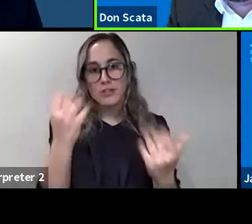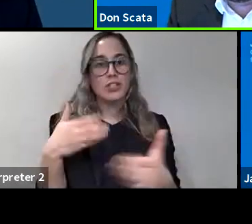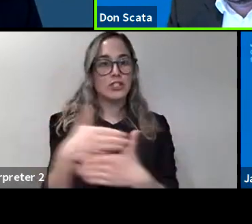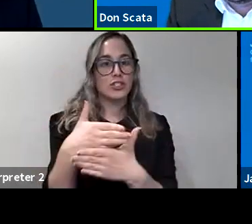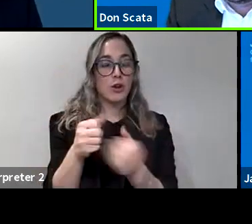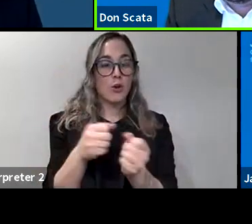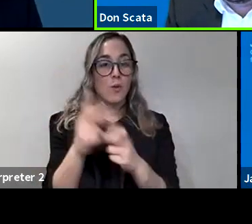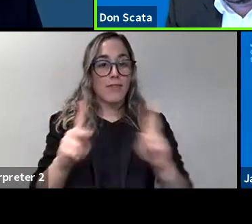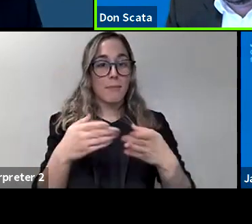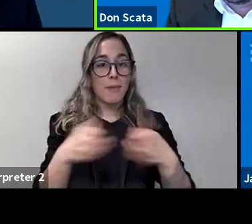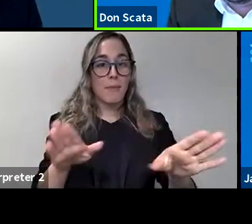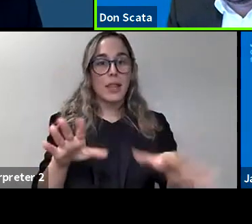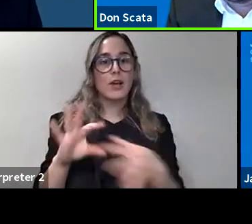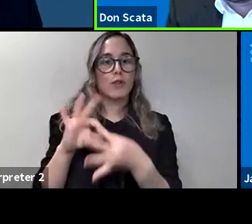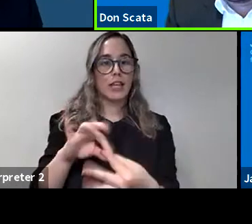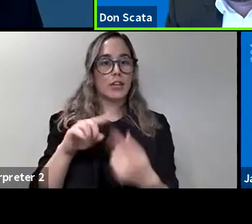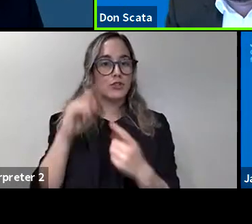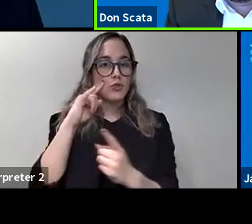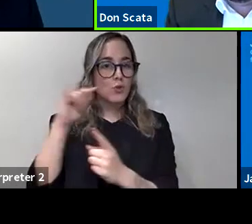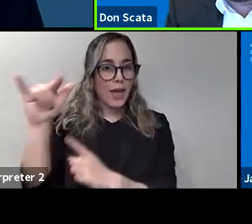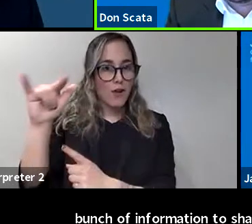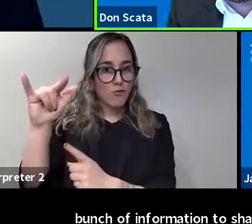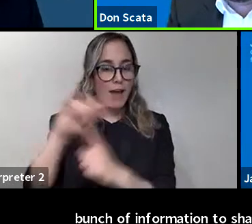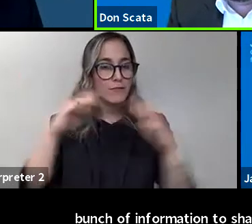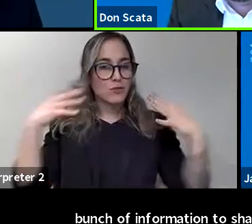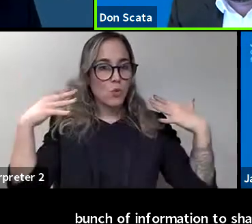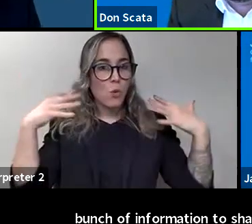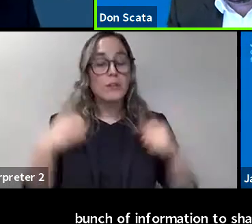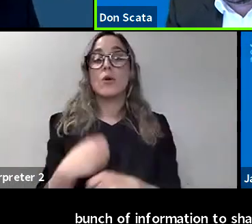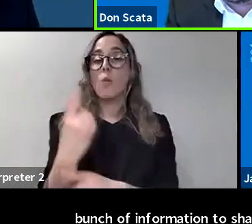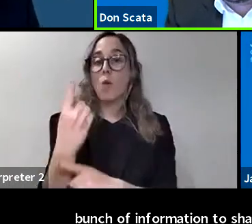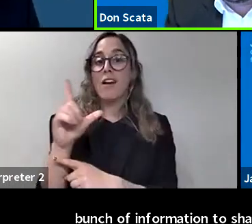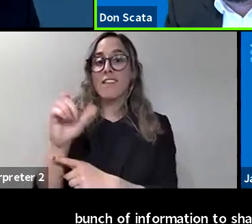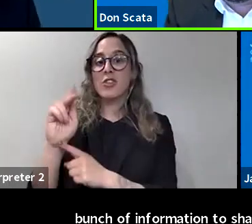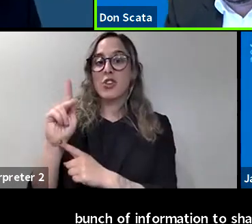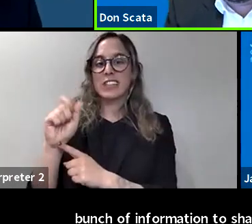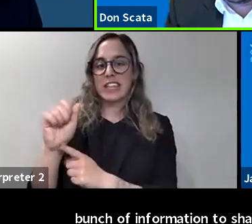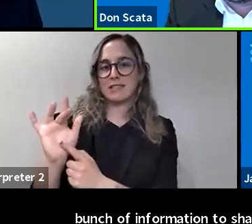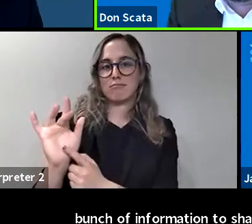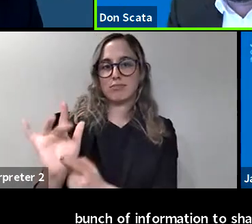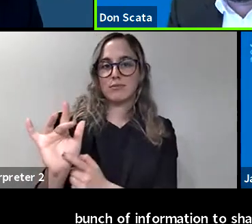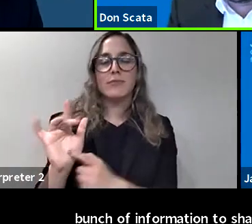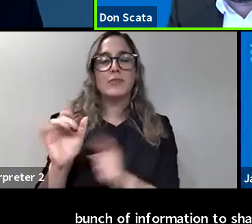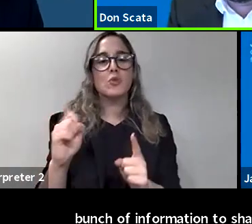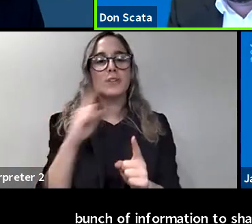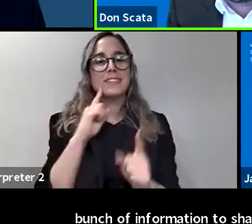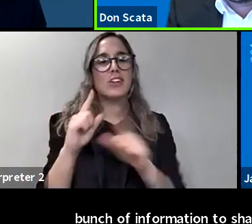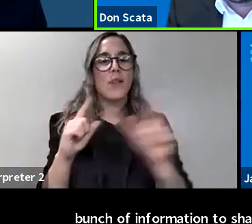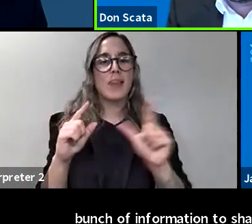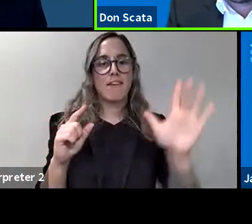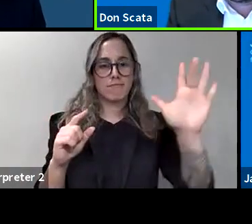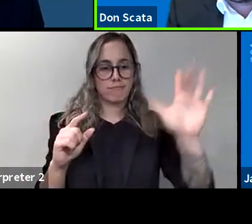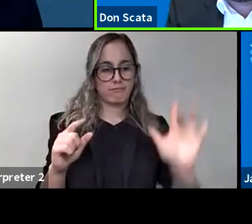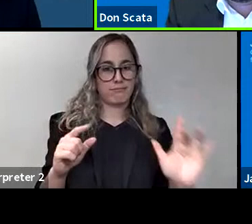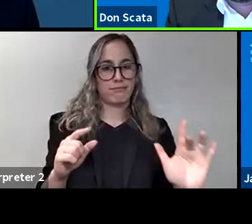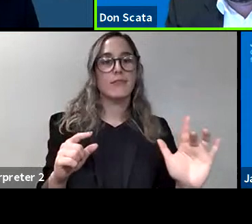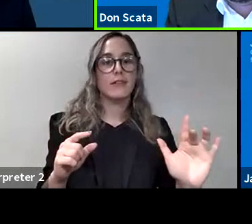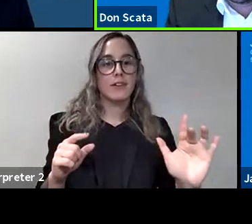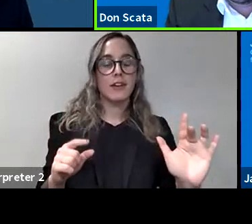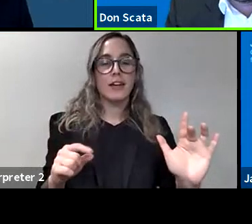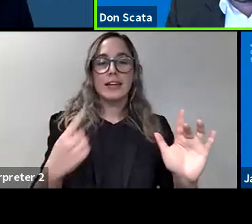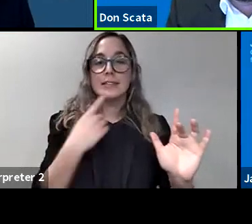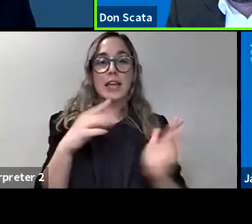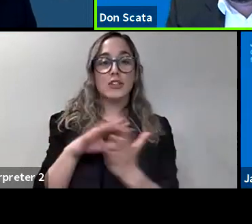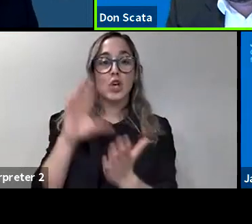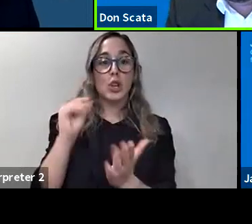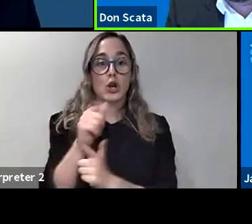aircraft noise. And in one of those links, about halfway down on the left side, you'll see a link that says "Learn who